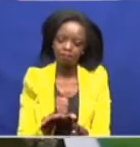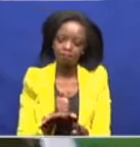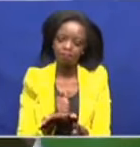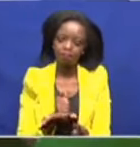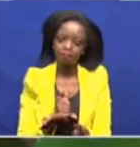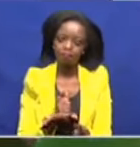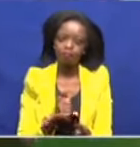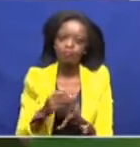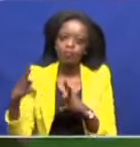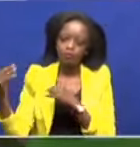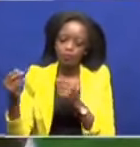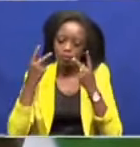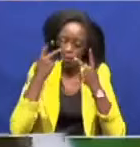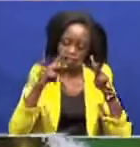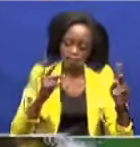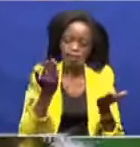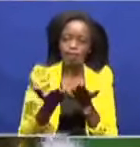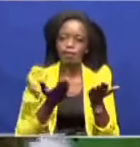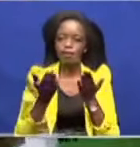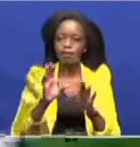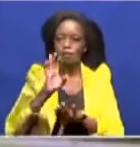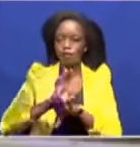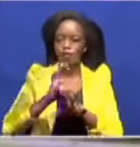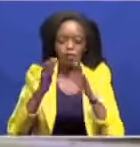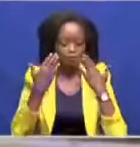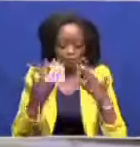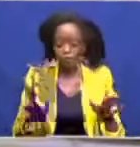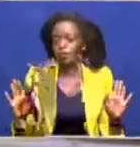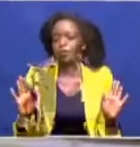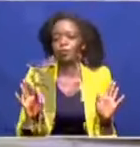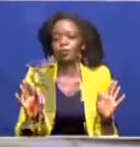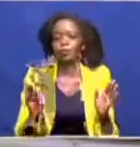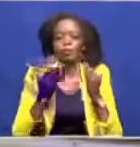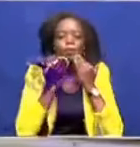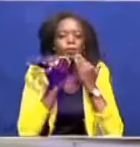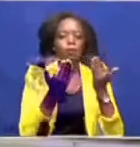Amen. Endeni na amani, ibada yetu ya misa imekamilika.